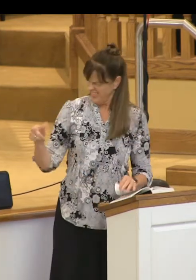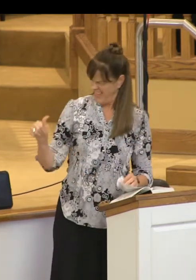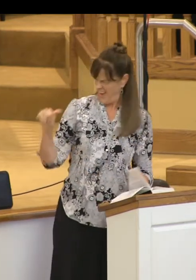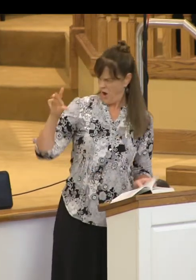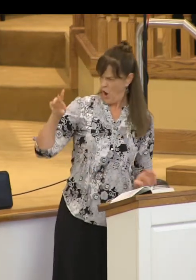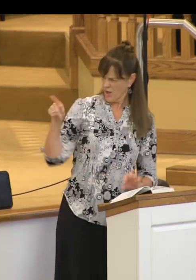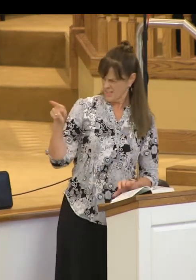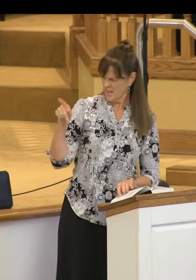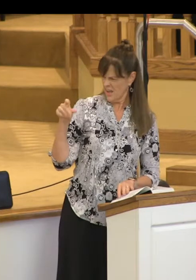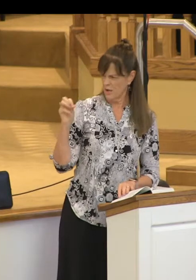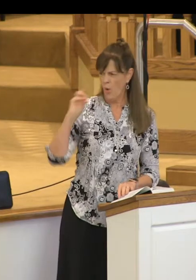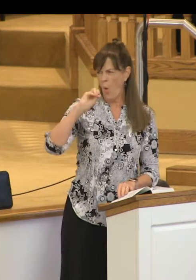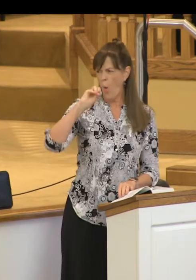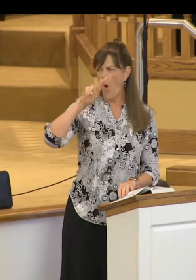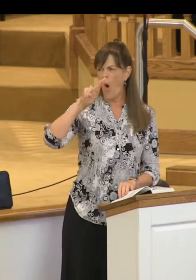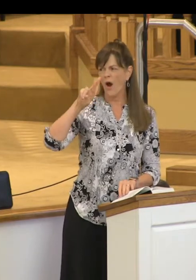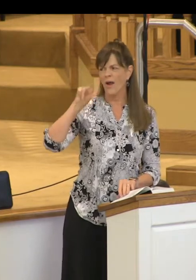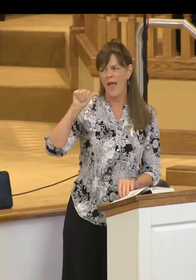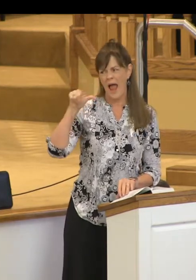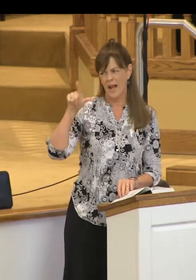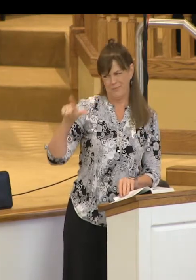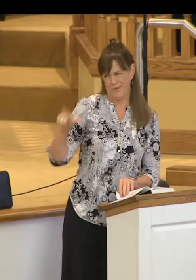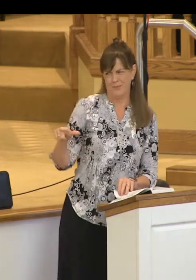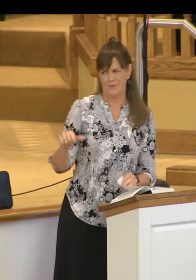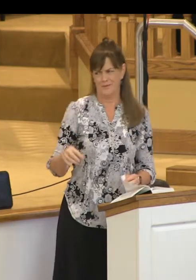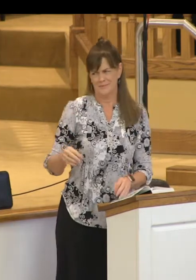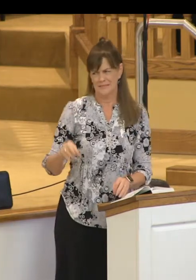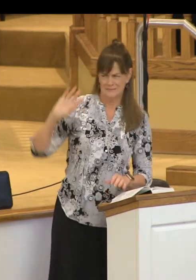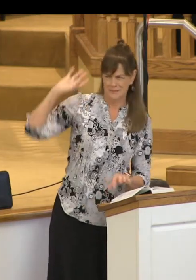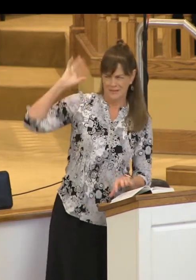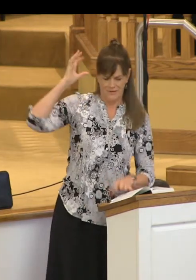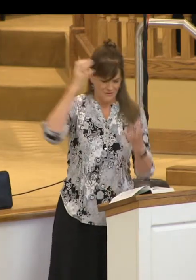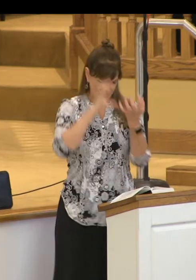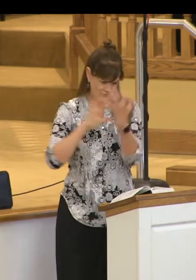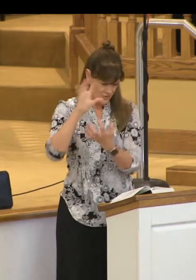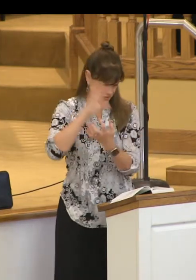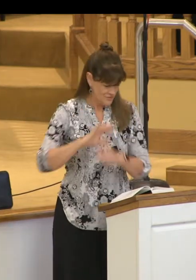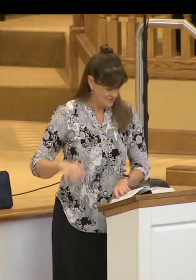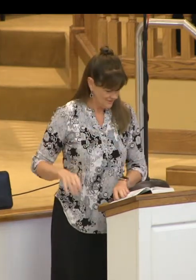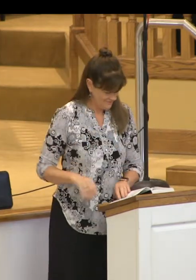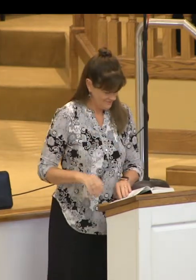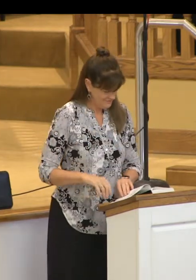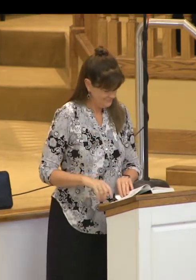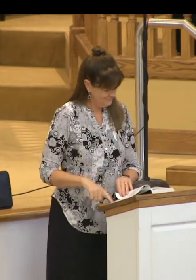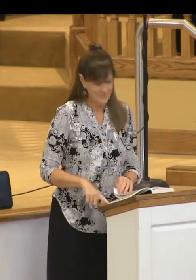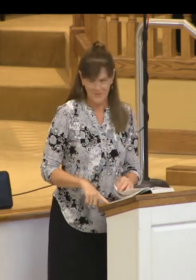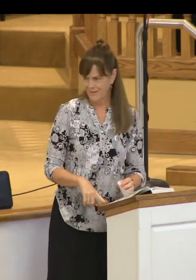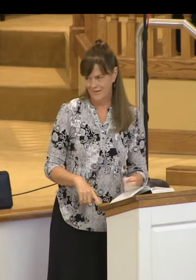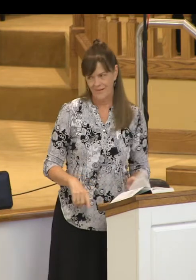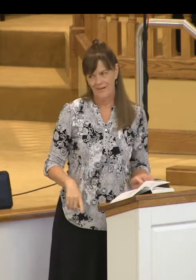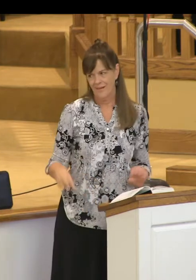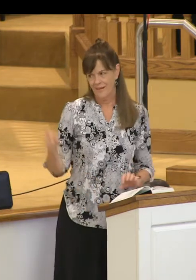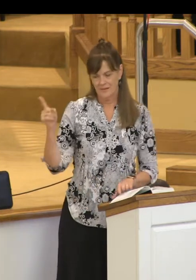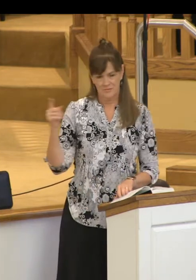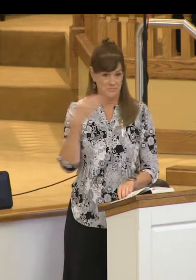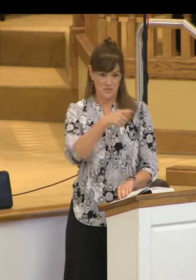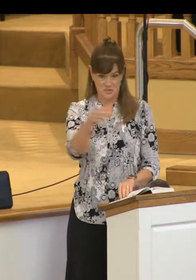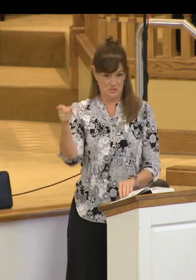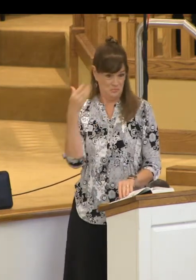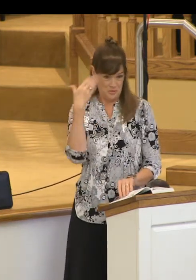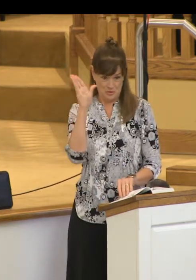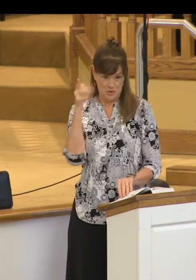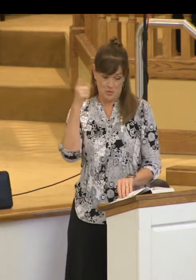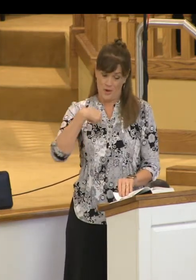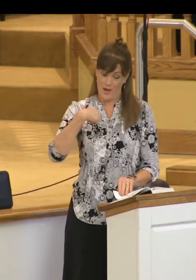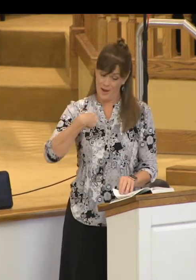they both are red and white, and they both have a big A on there, so... That's pretty savage, man, wearing that shirt 24 hours after. Some of you have no idea what I'm talking about. I just